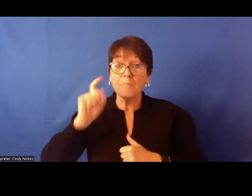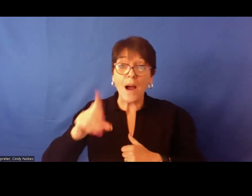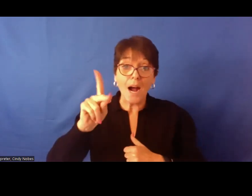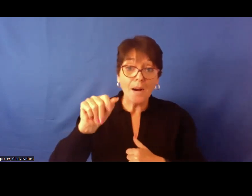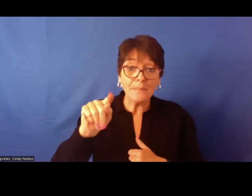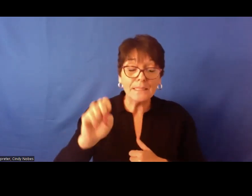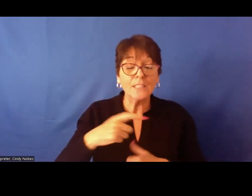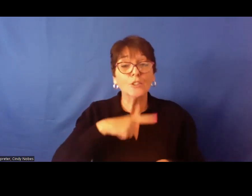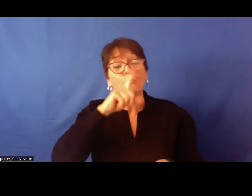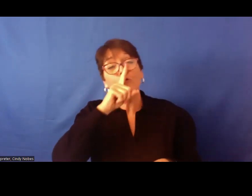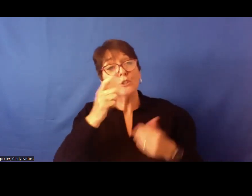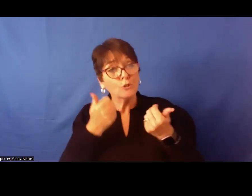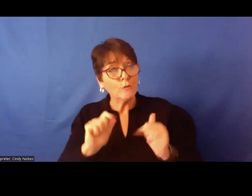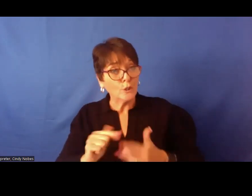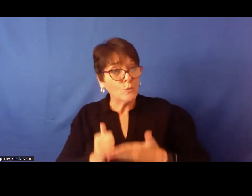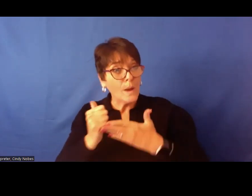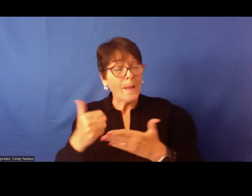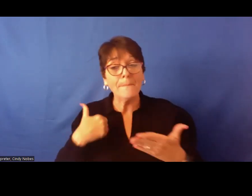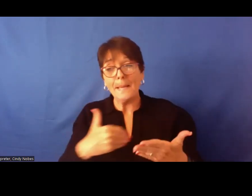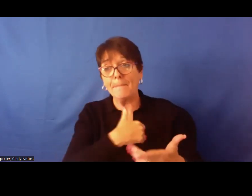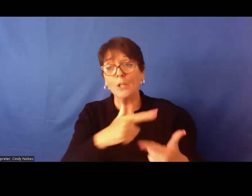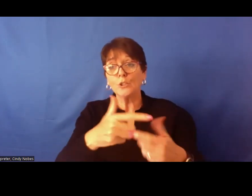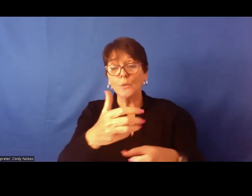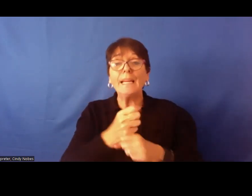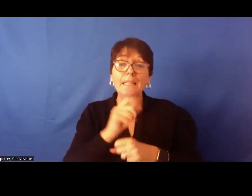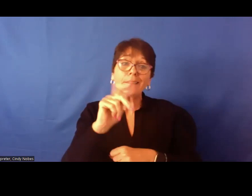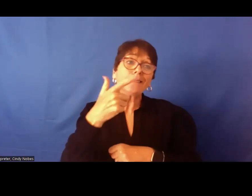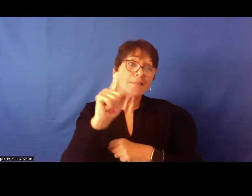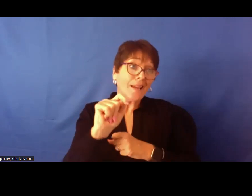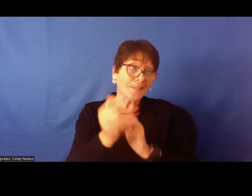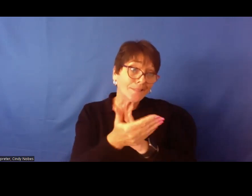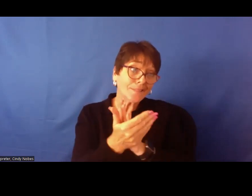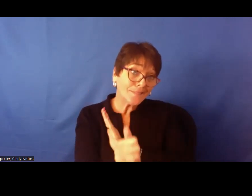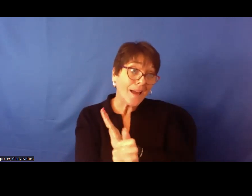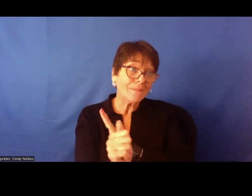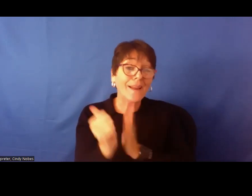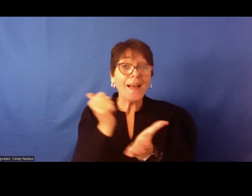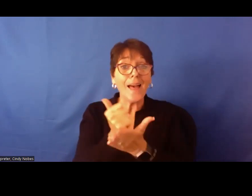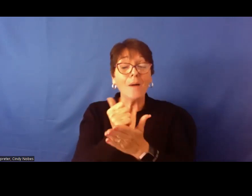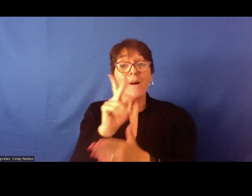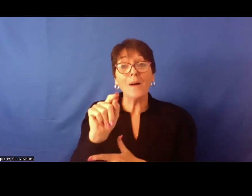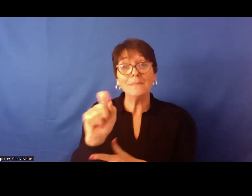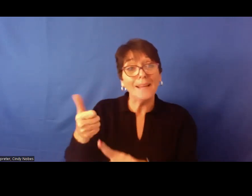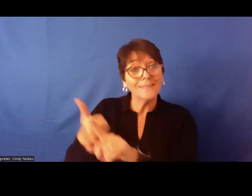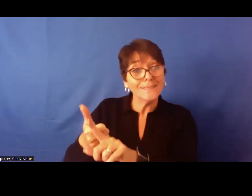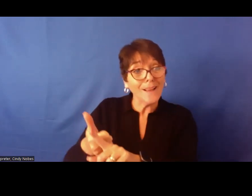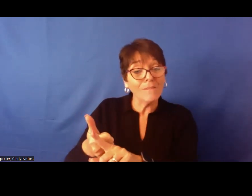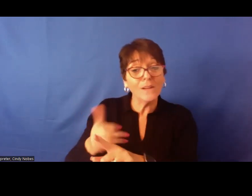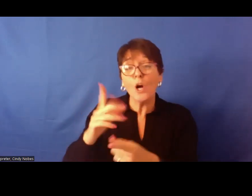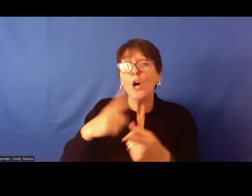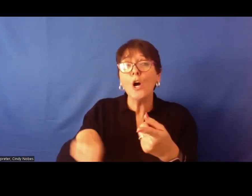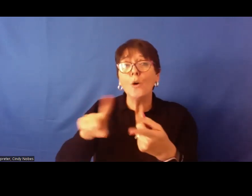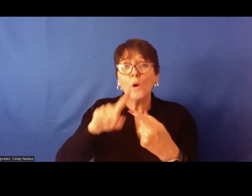really trying to help our members to get tech savvy and help them to update their own stuff. And so when are